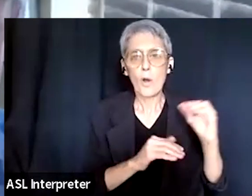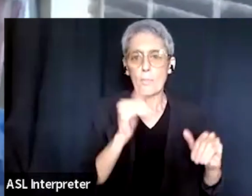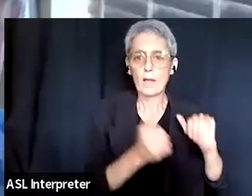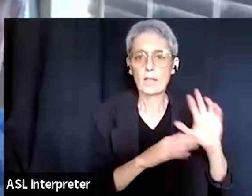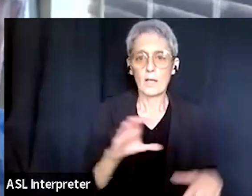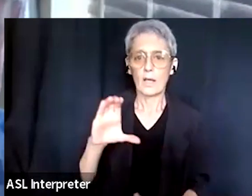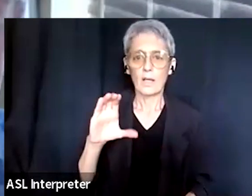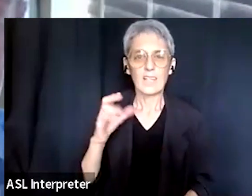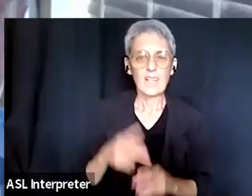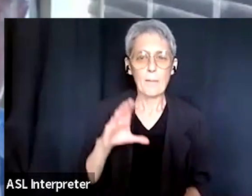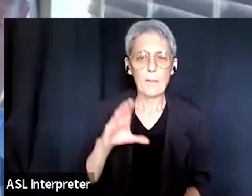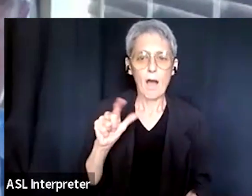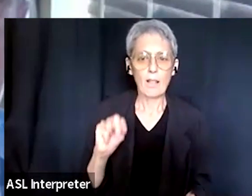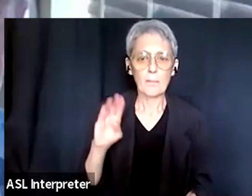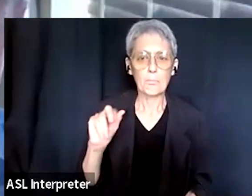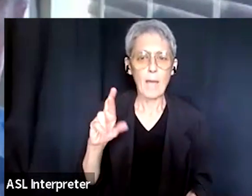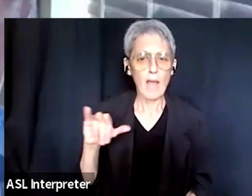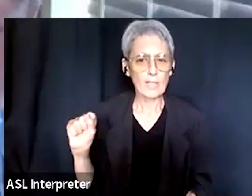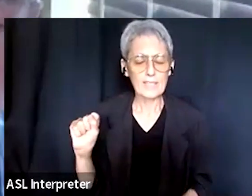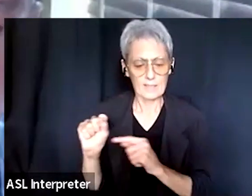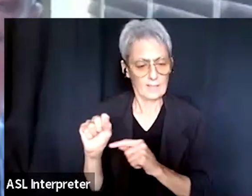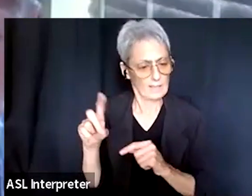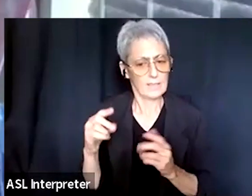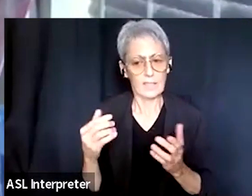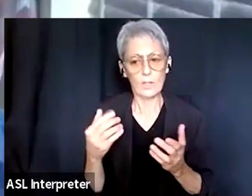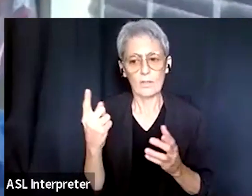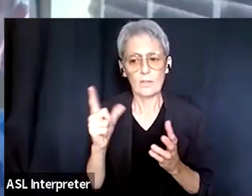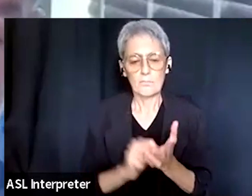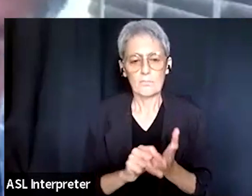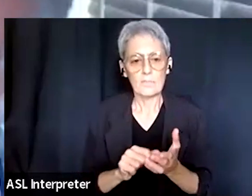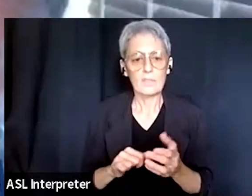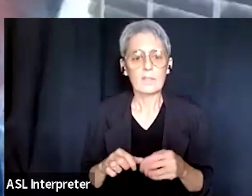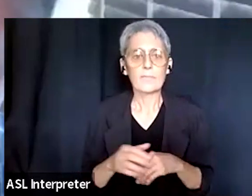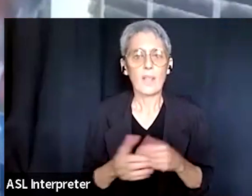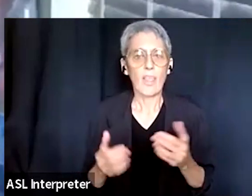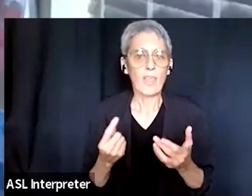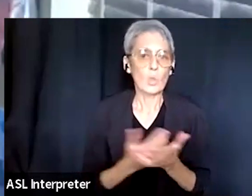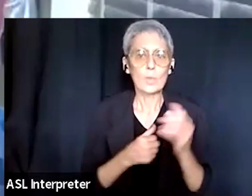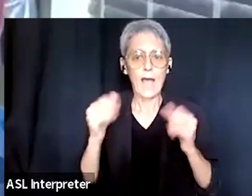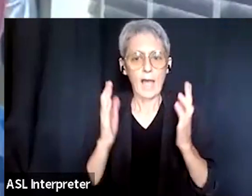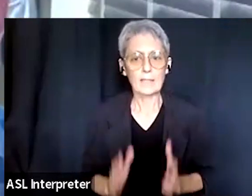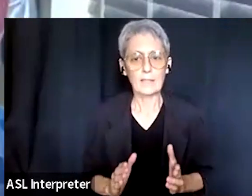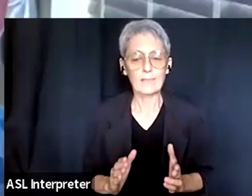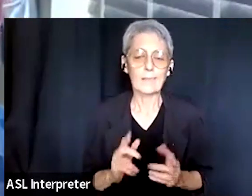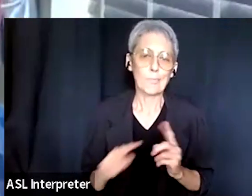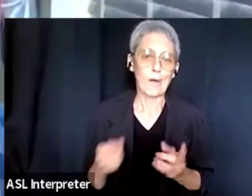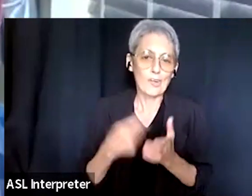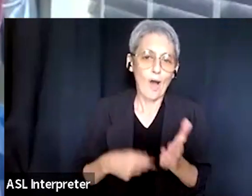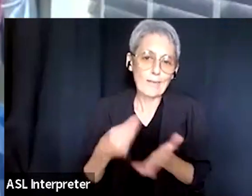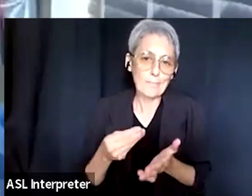piece in the New Scientists, unfortunately behind a paywall, as many of these things are.